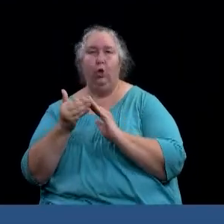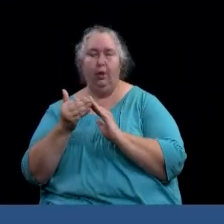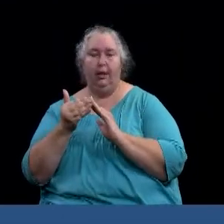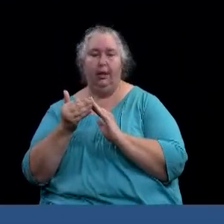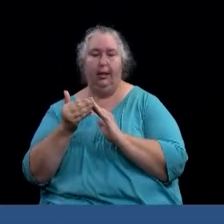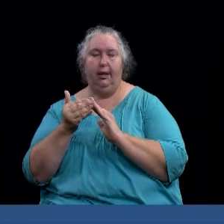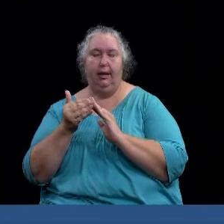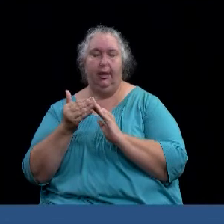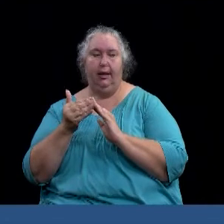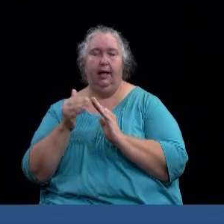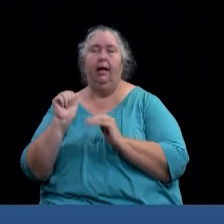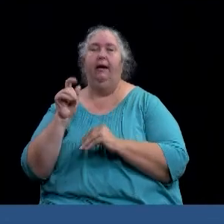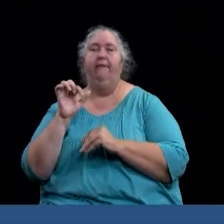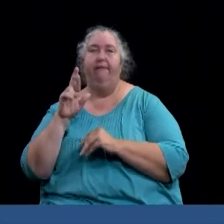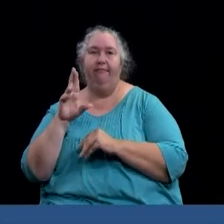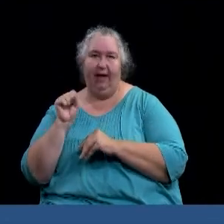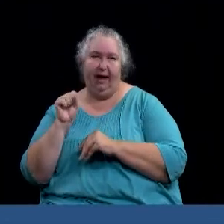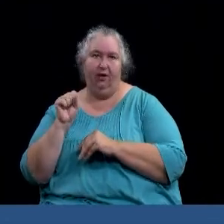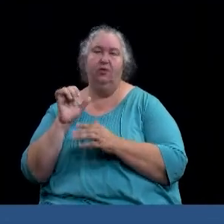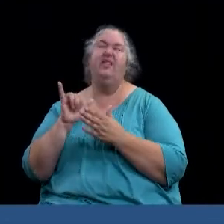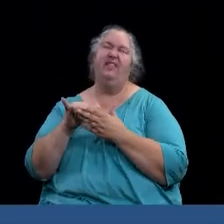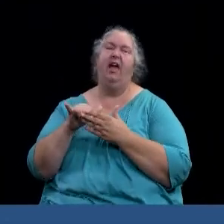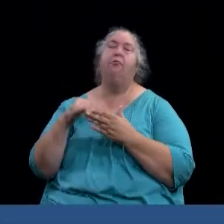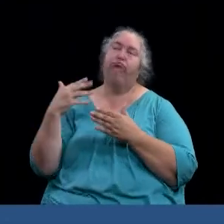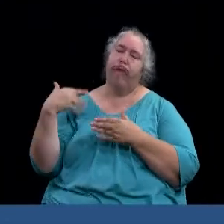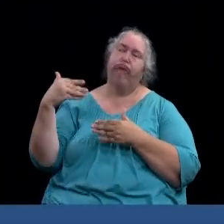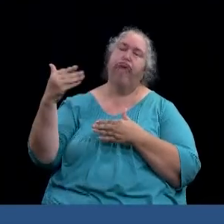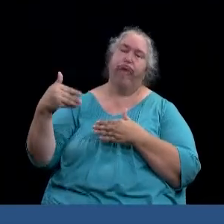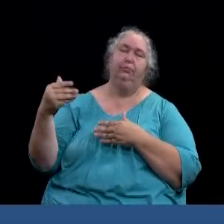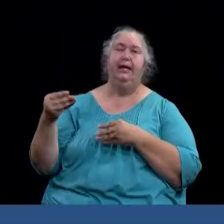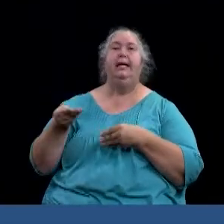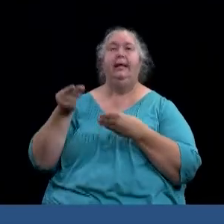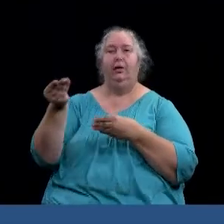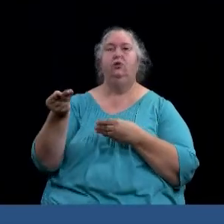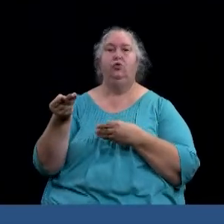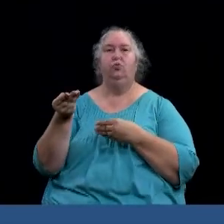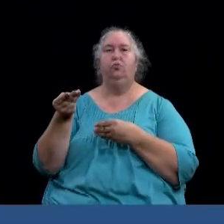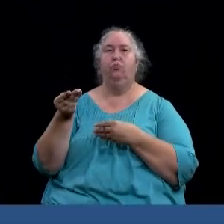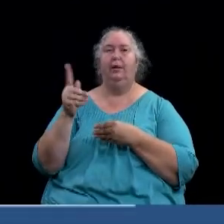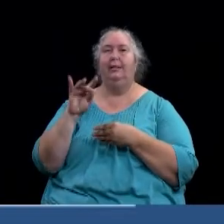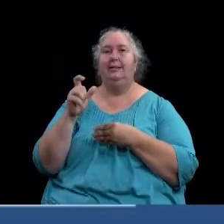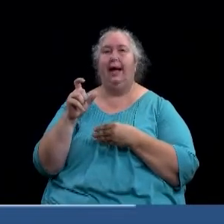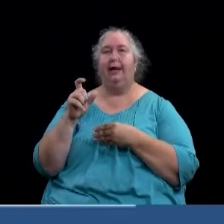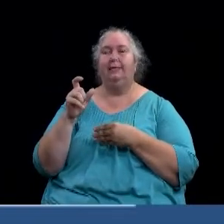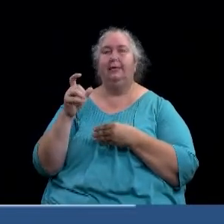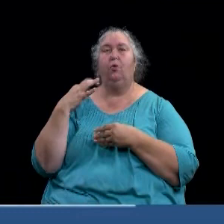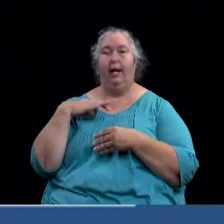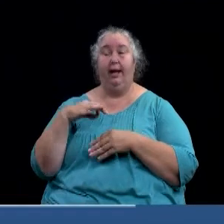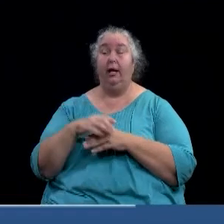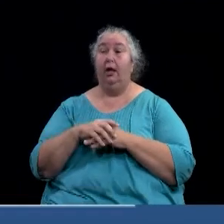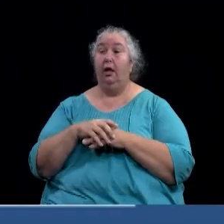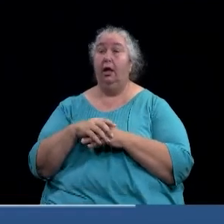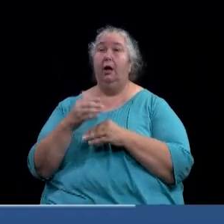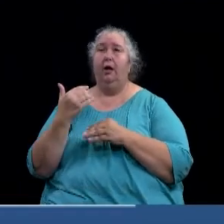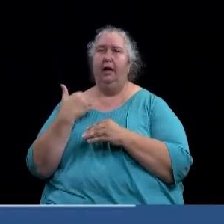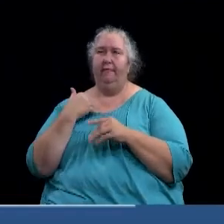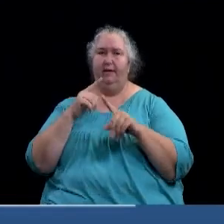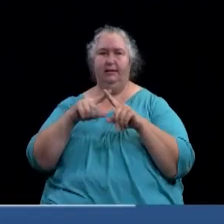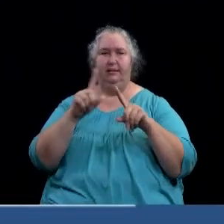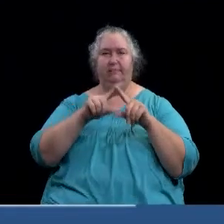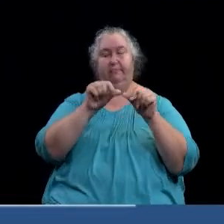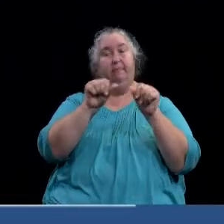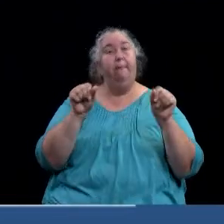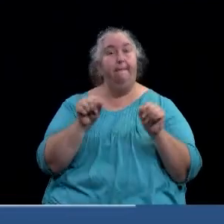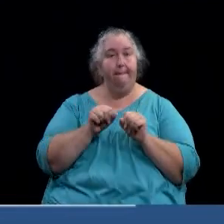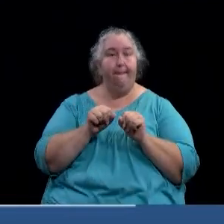credits. We have several arms within our, I wanted to show you this just to kind of